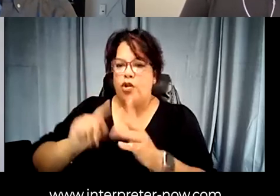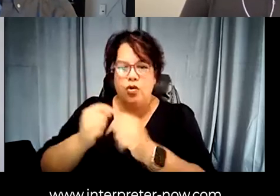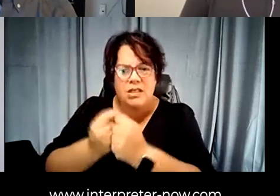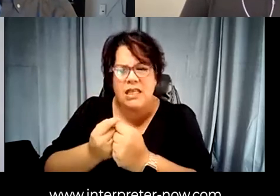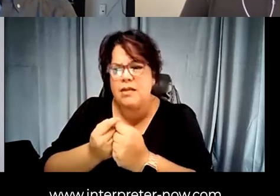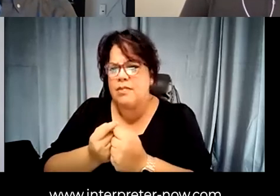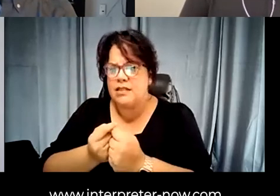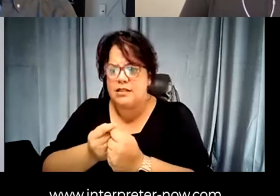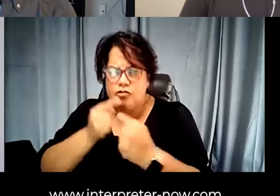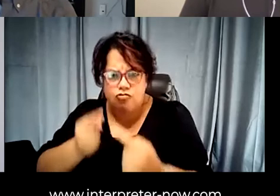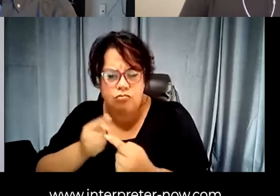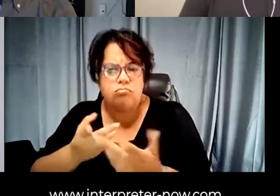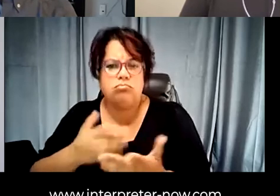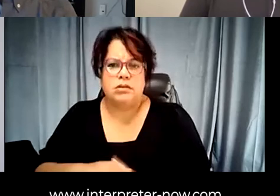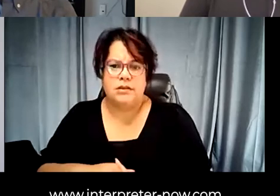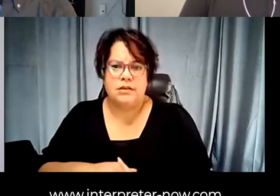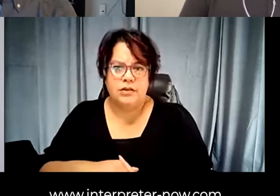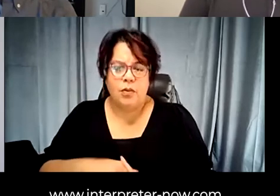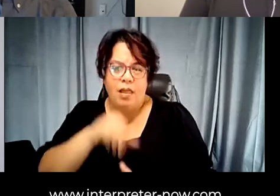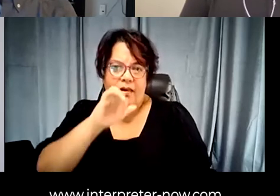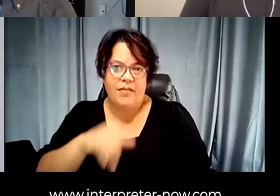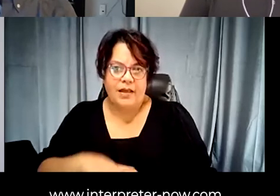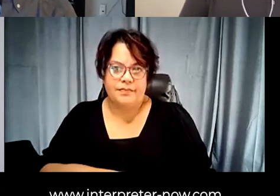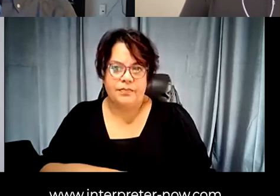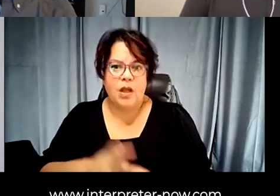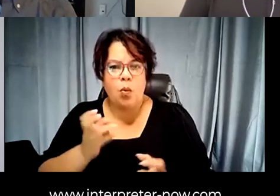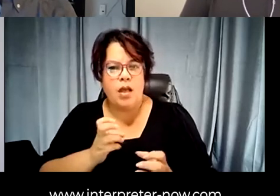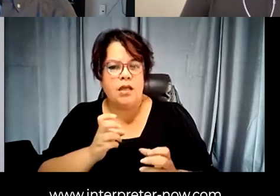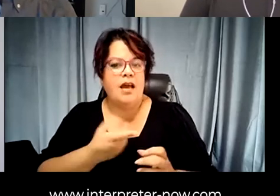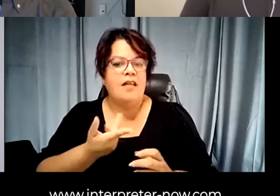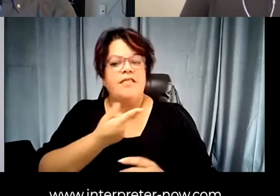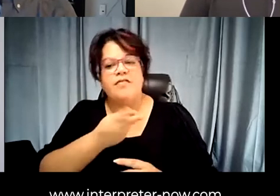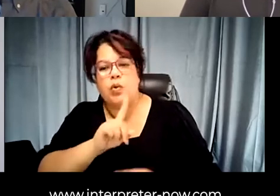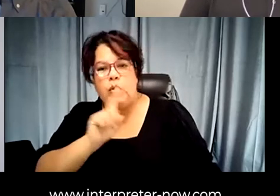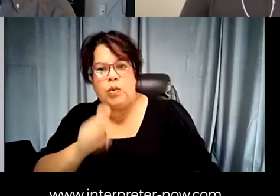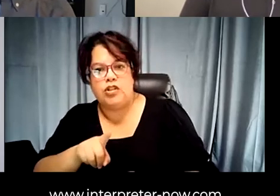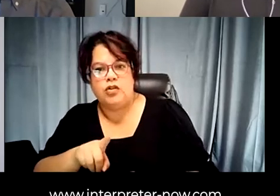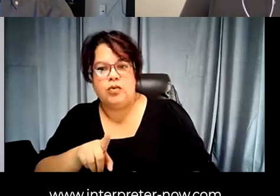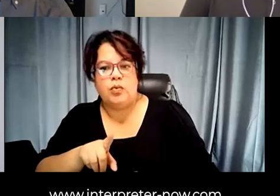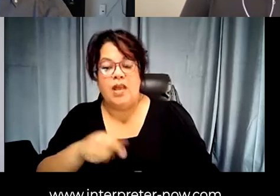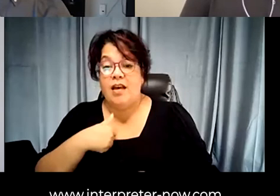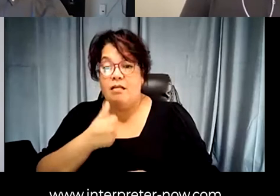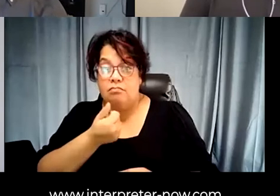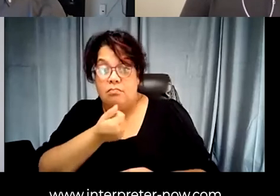around that. And I love that. I want to jump into a couple questions. We have several, actually.